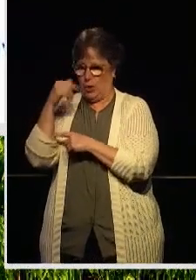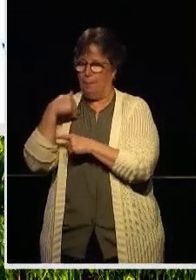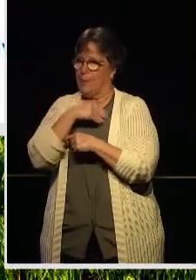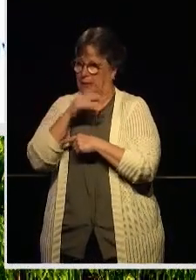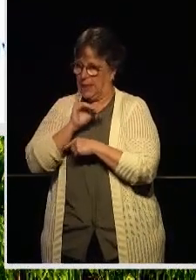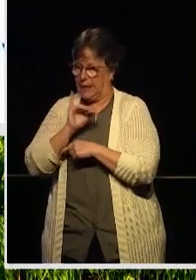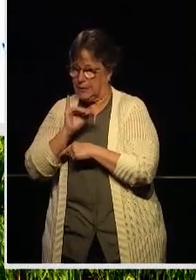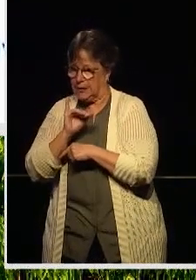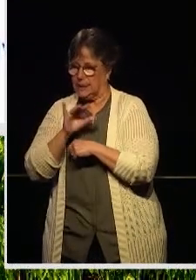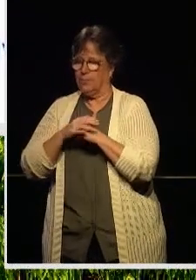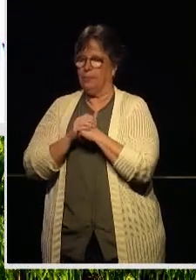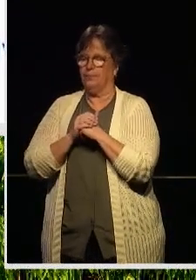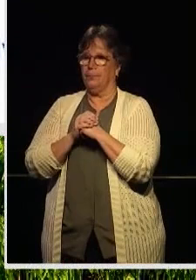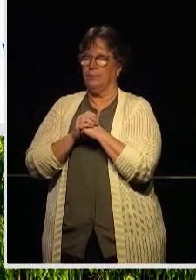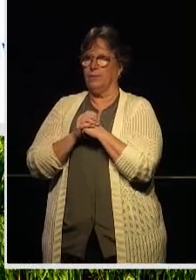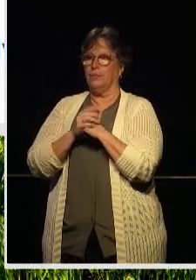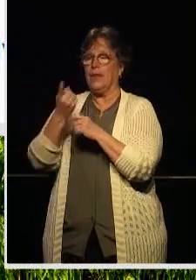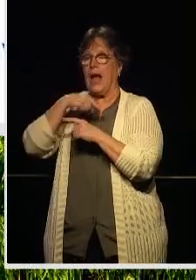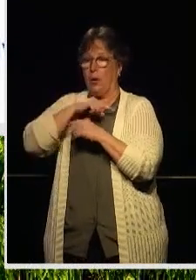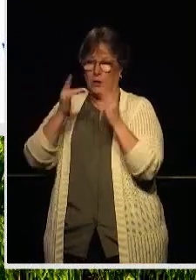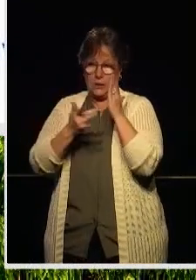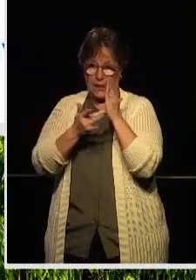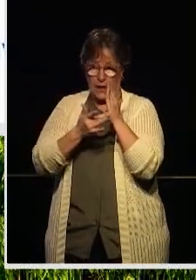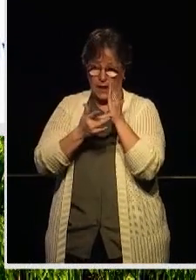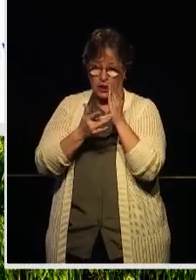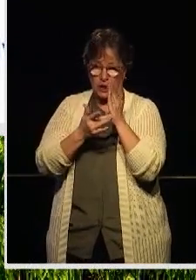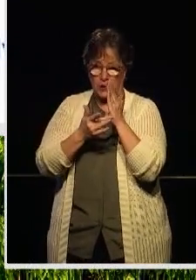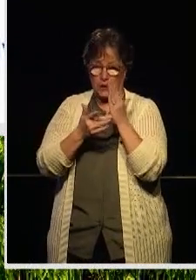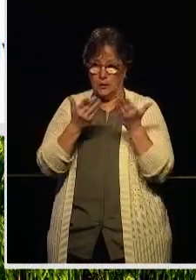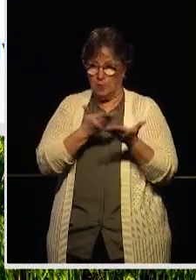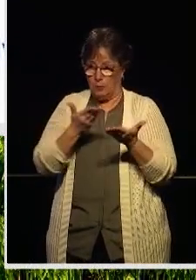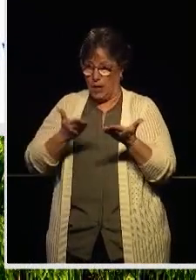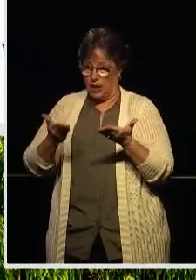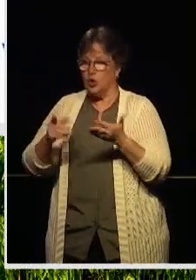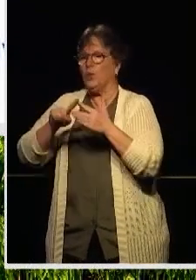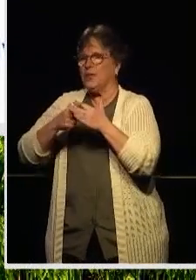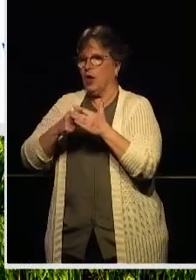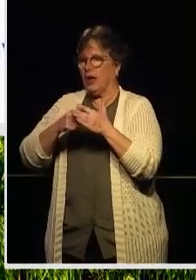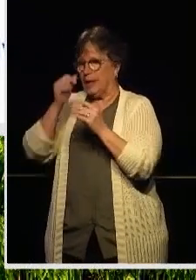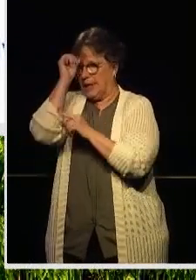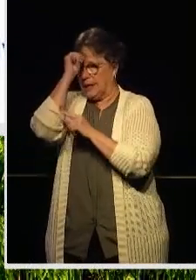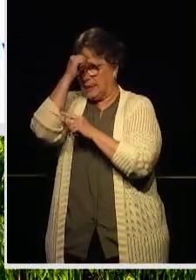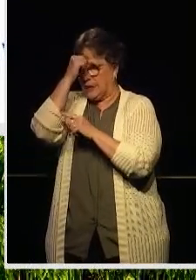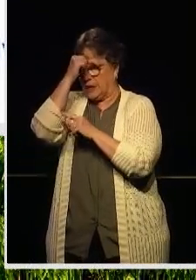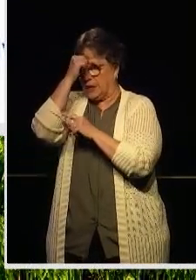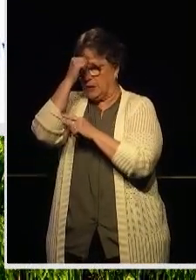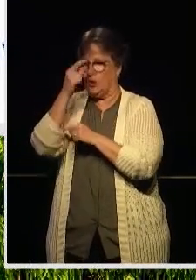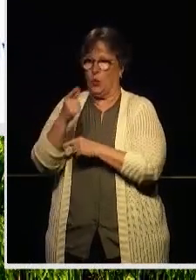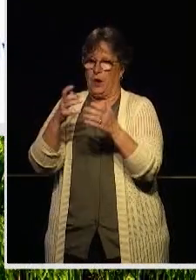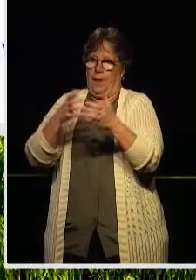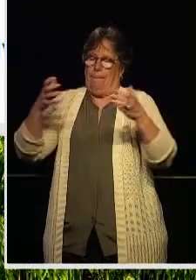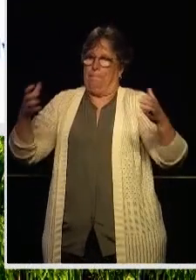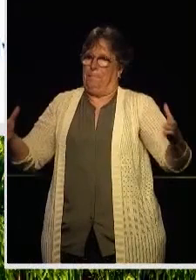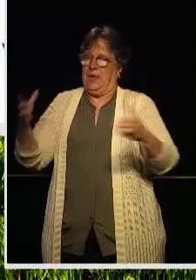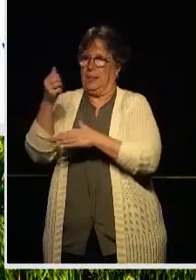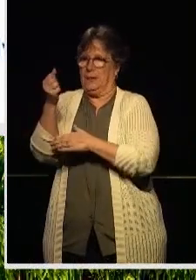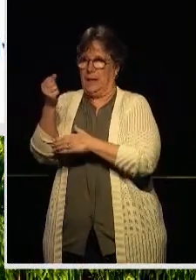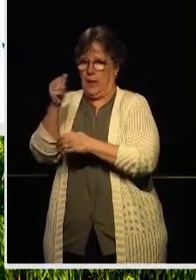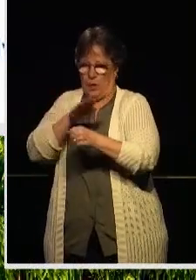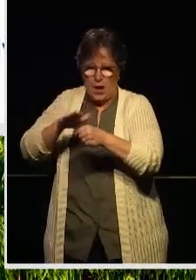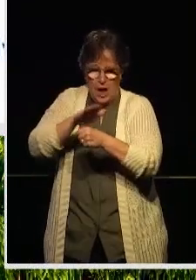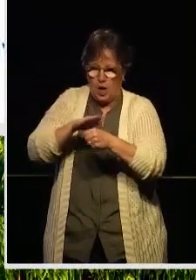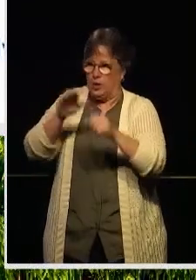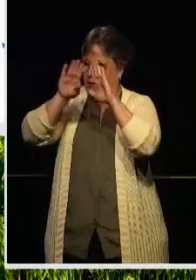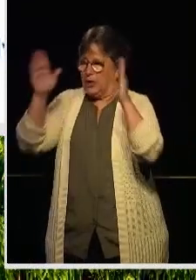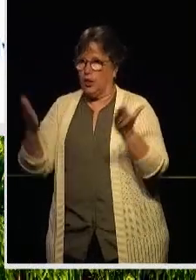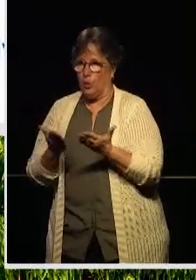We've launched our technology and product in India, which is one of the biggest dairy market in the world. And